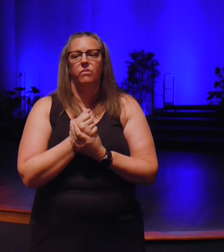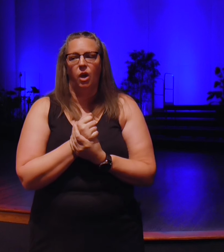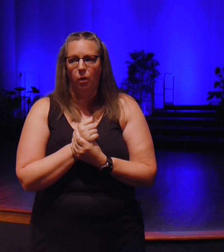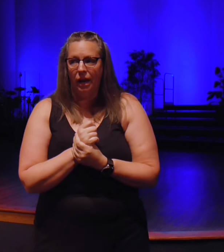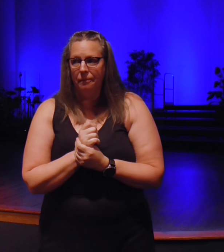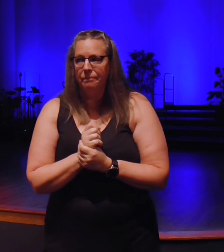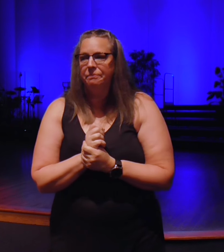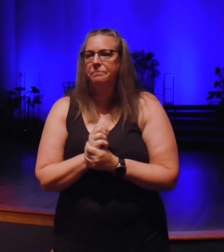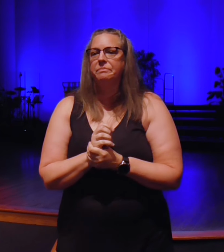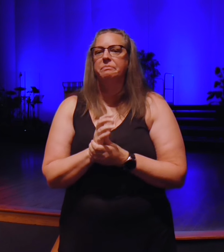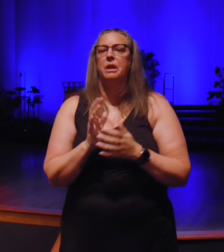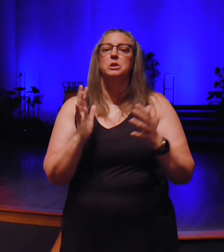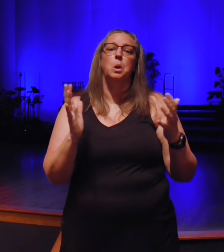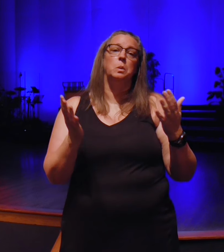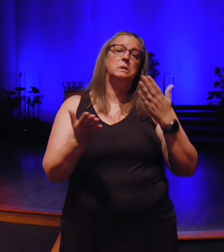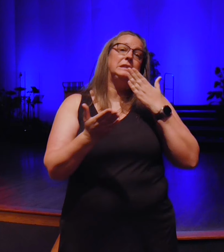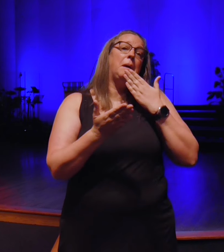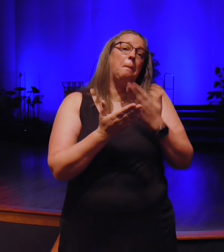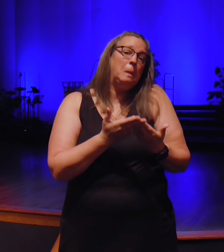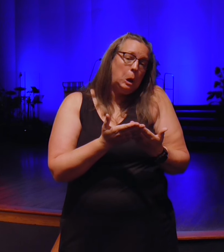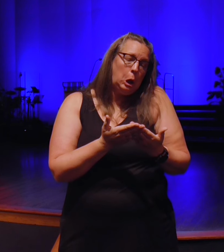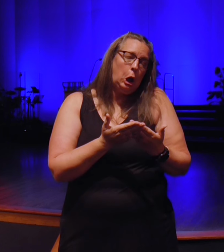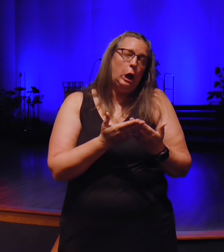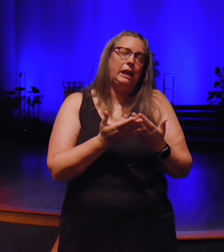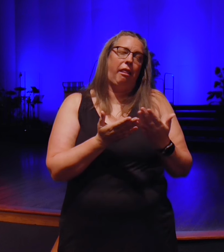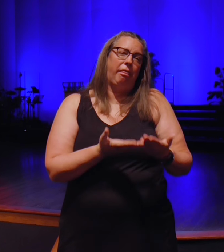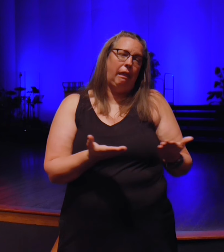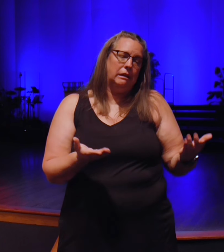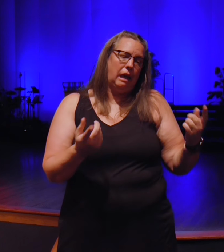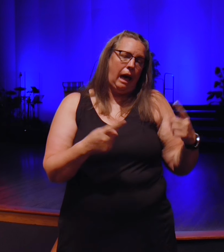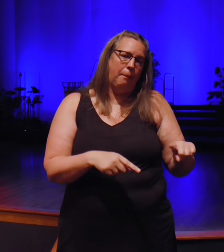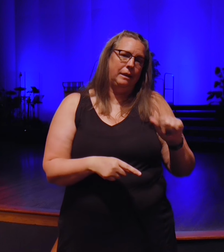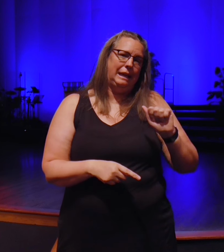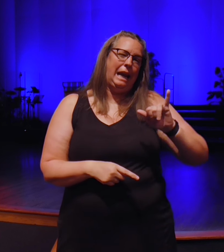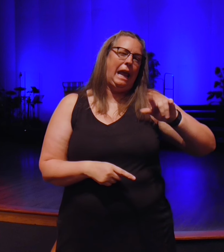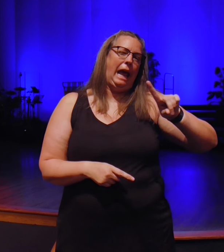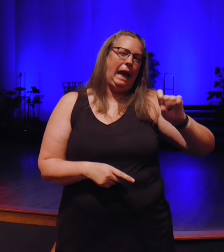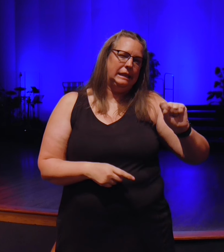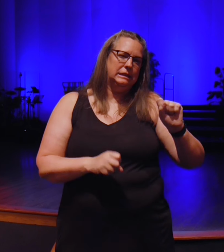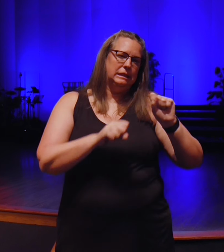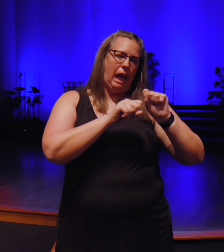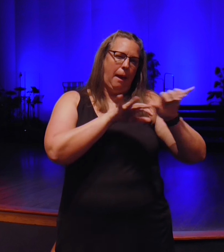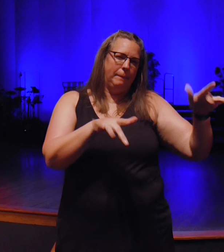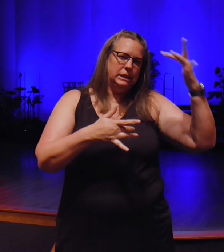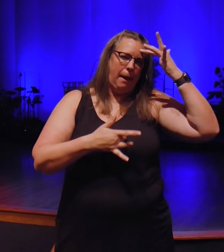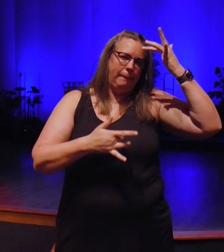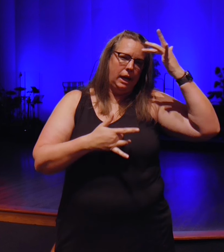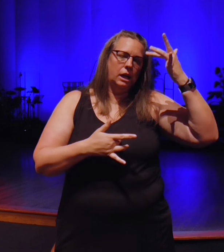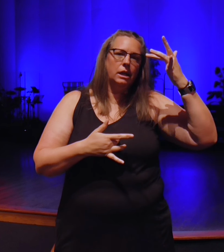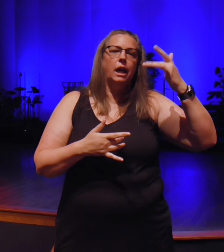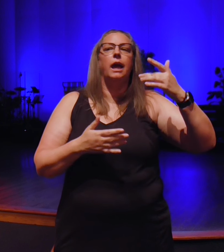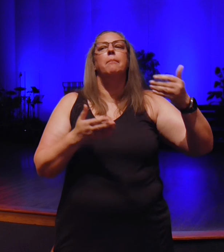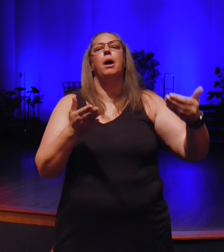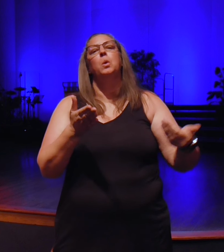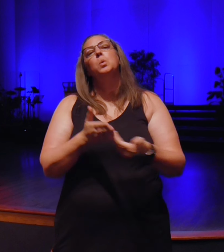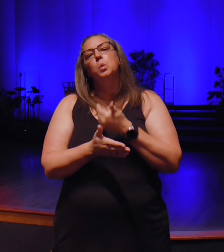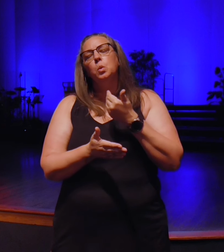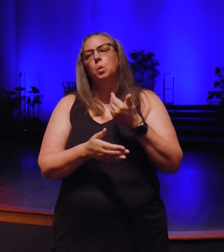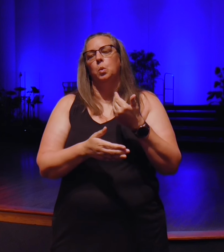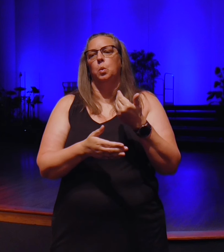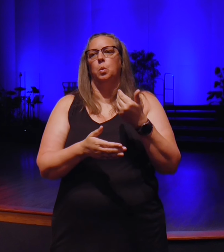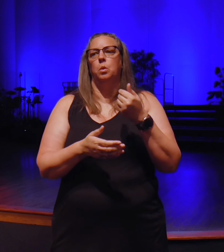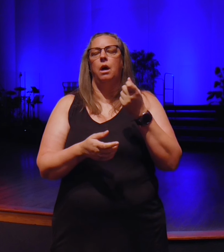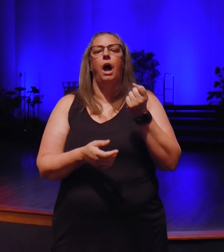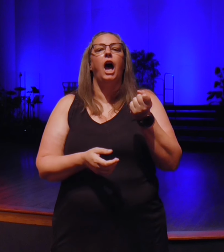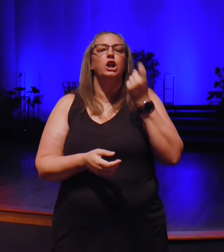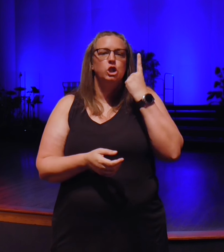A silver lining, if there was one, to the AIDS epidemic is that it brought a new era of hospice in